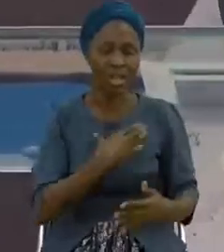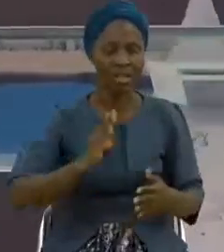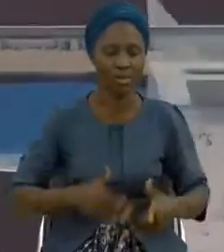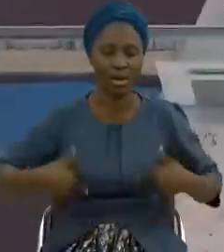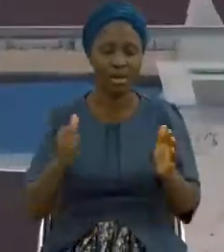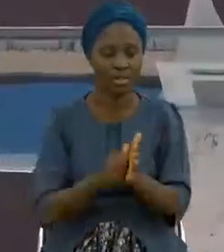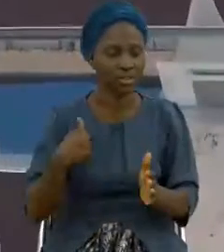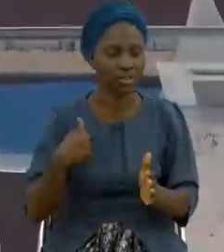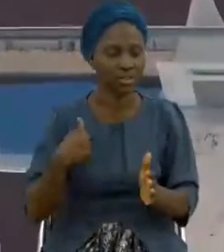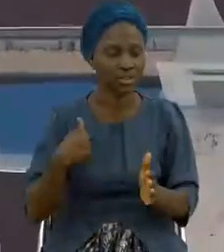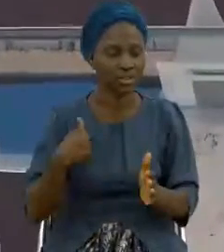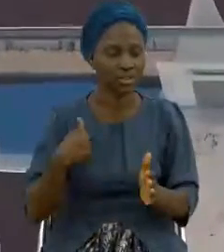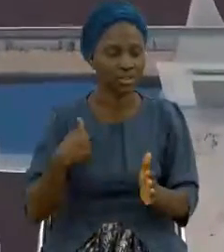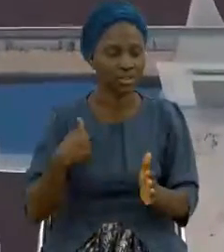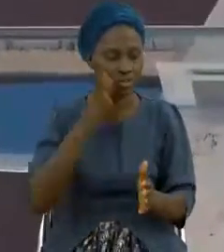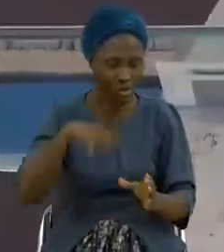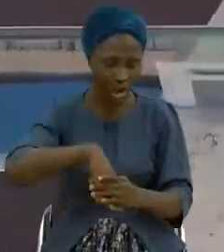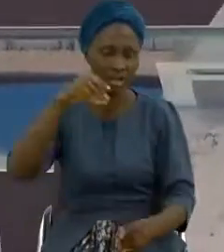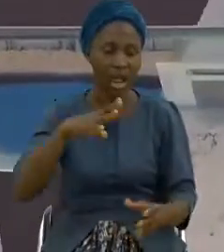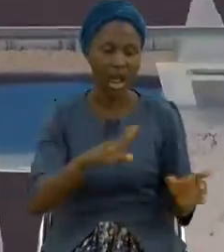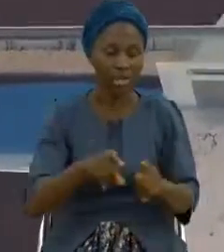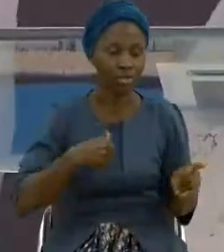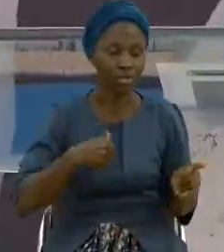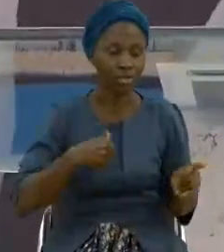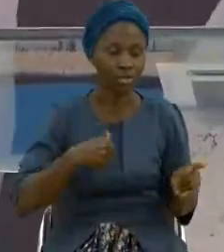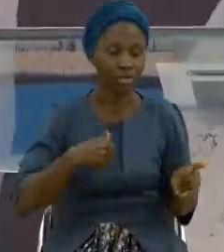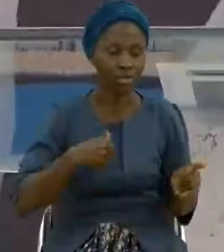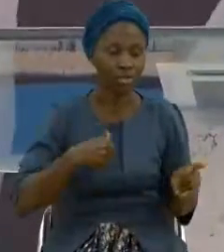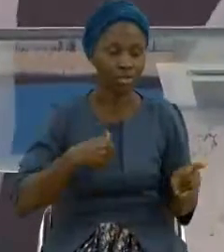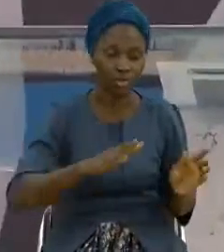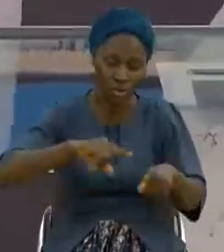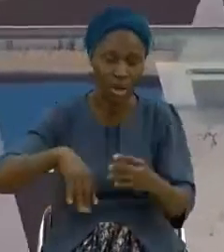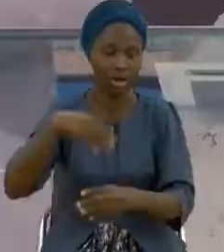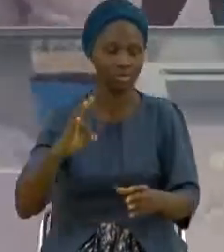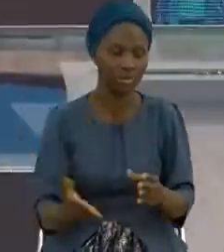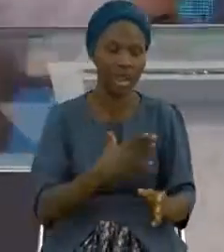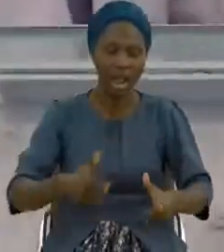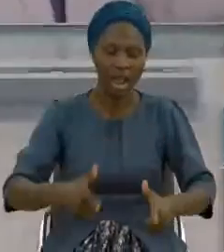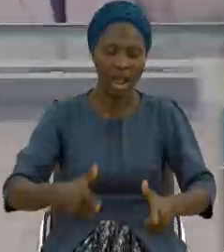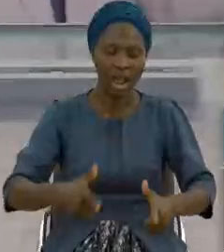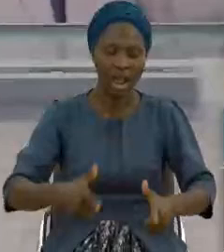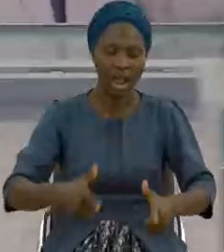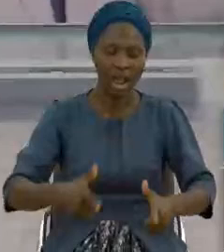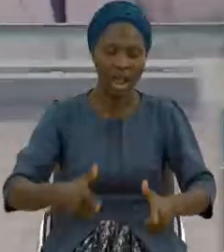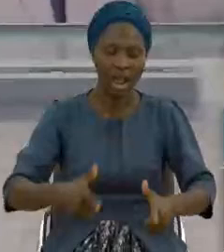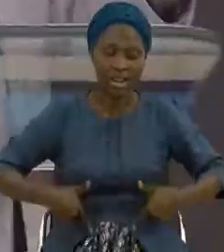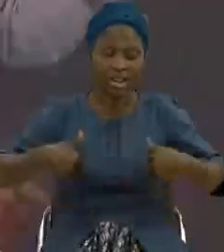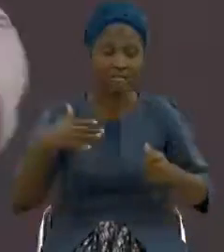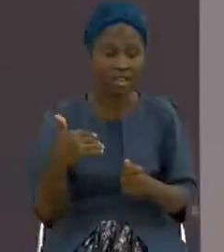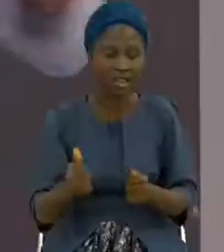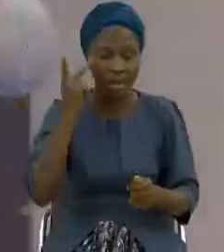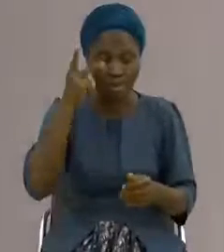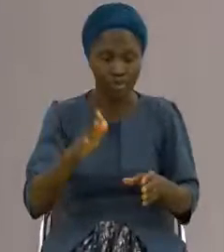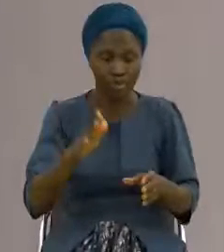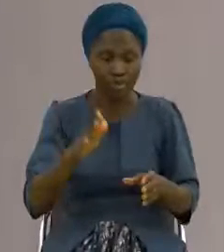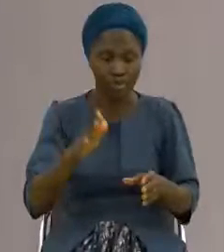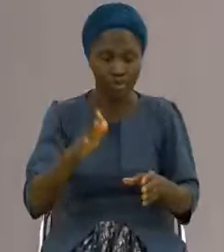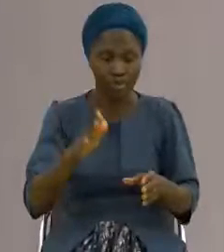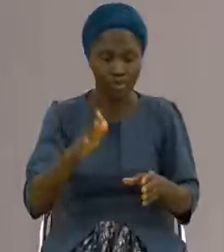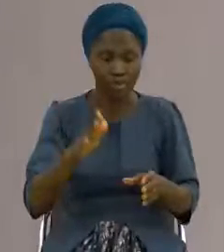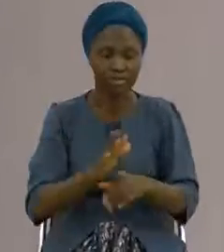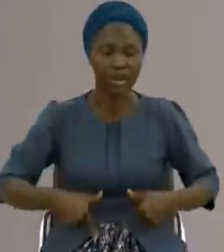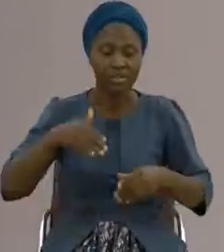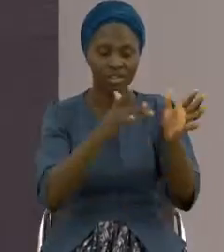and live a purposeful life in Jesus' name. Help us that we